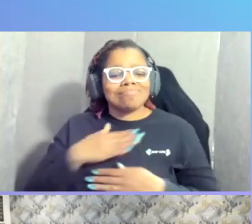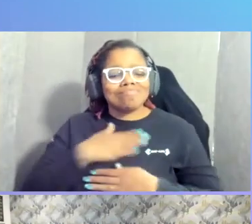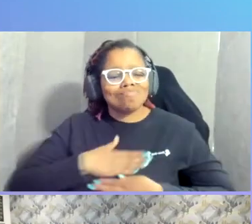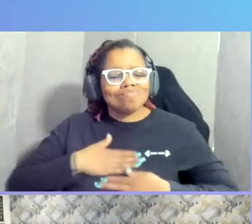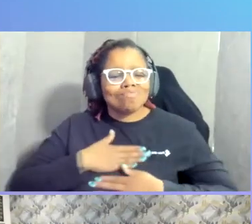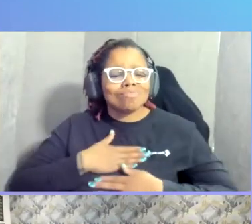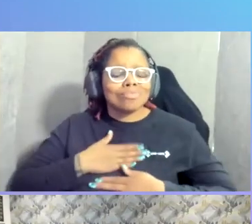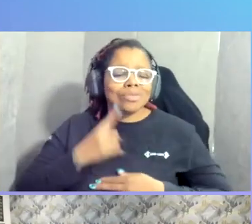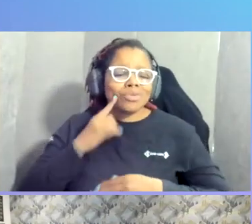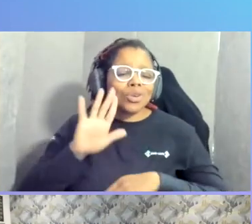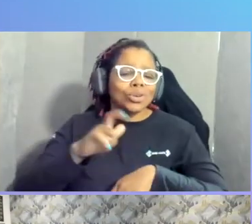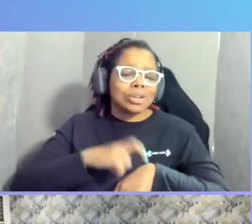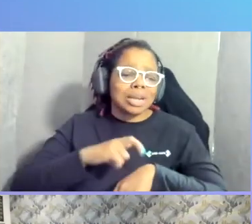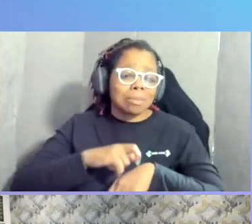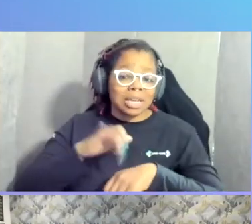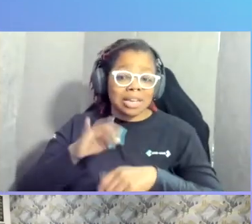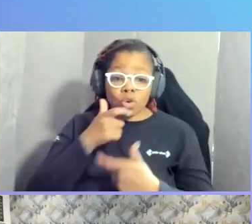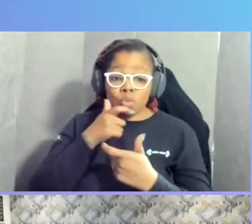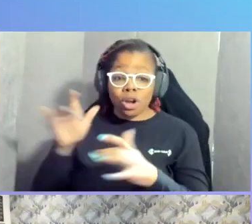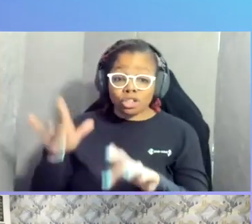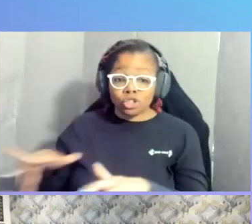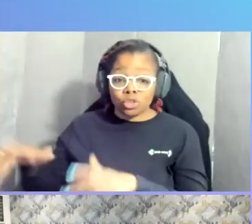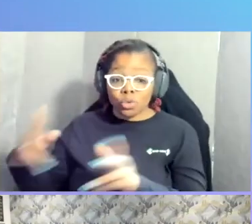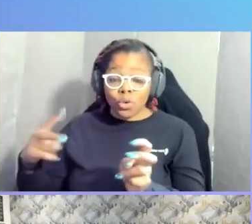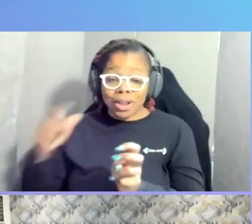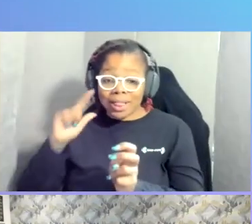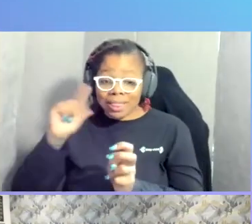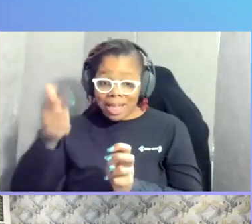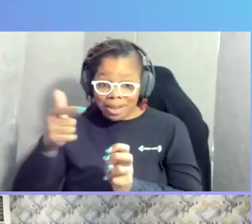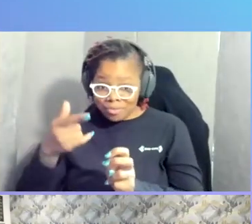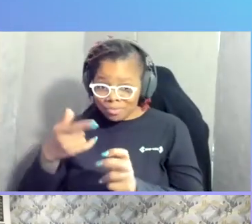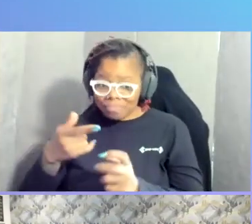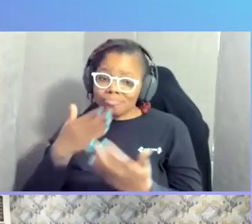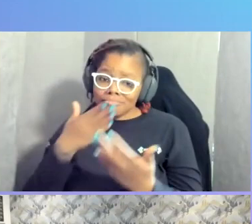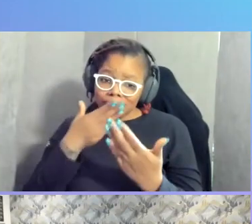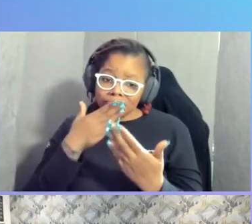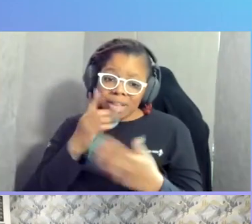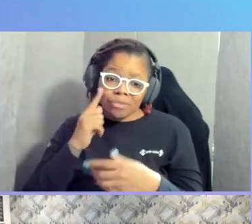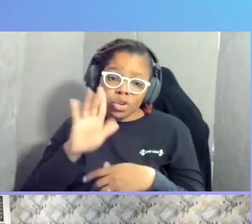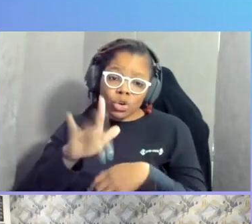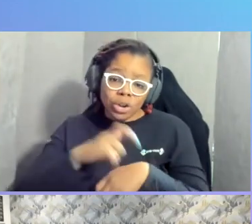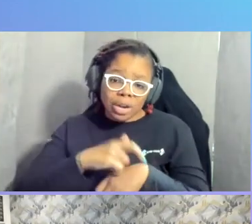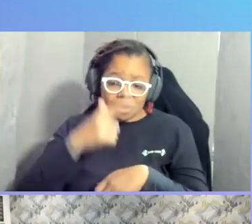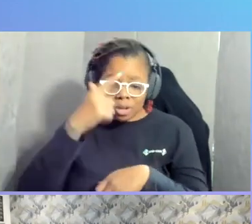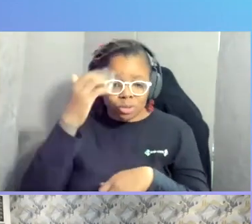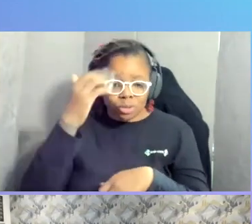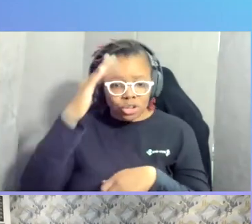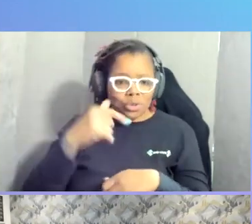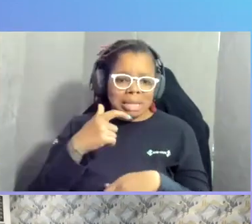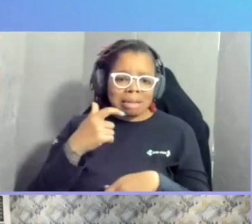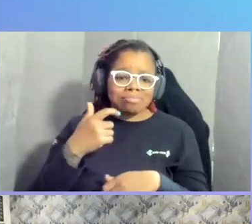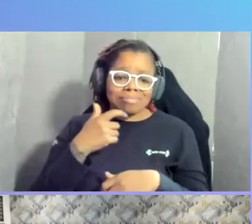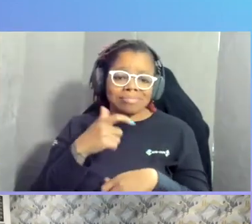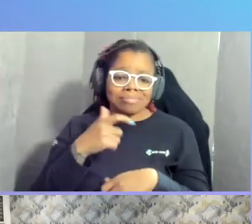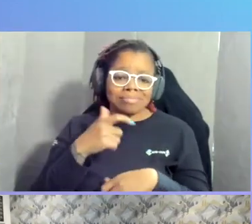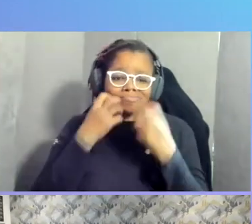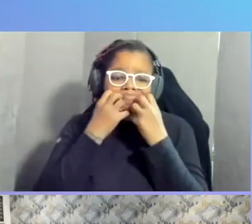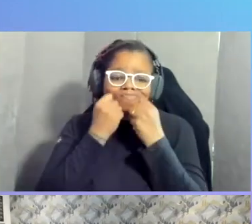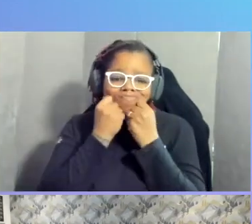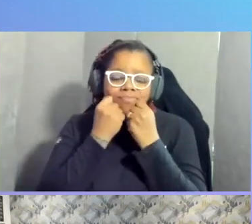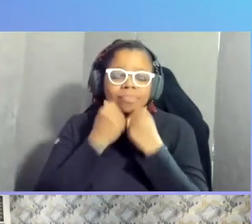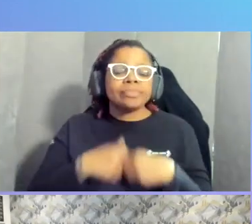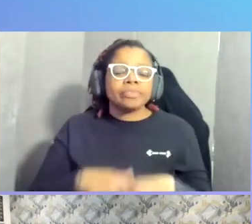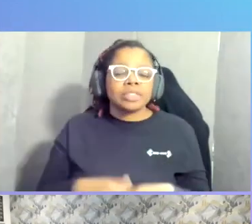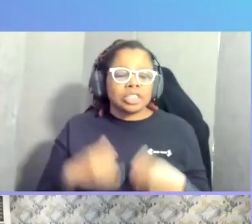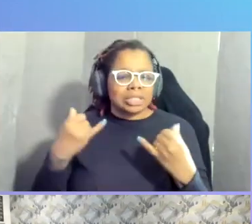time. If you are watching the recording later, I also wanted to thank you because we know that time is precious. So now